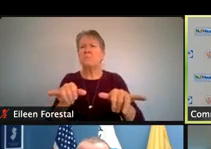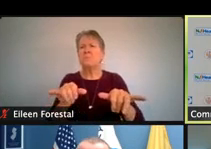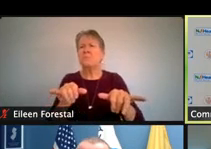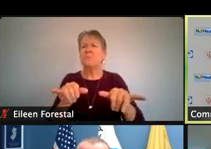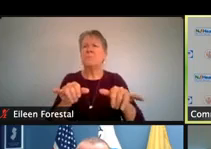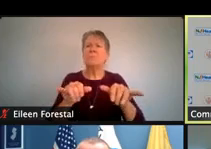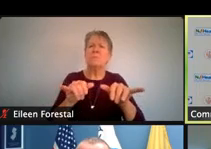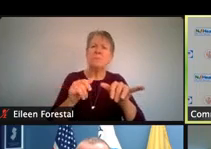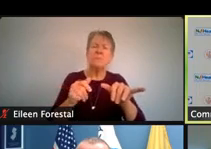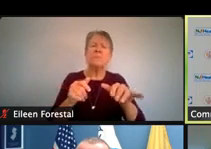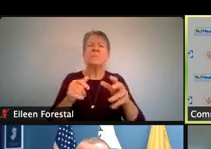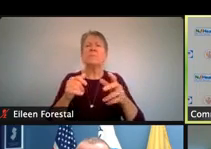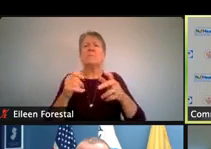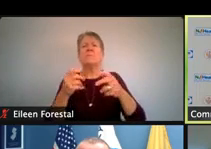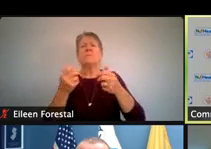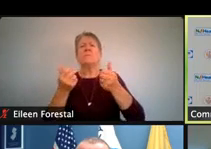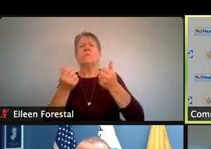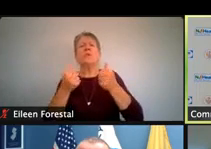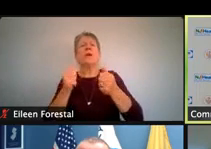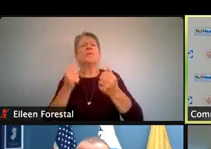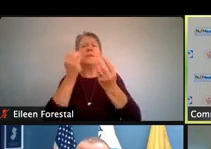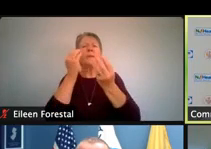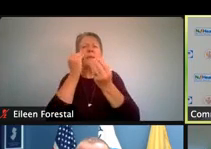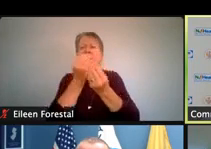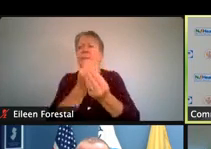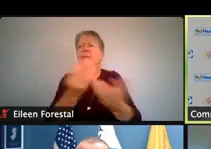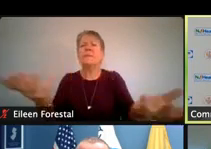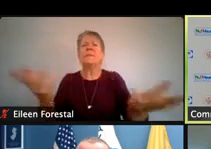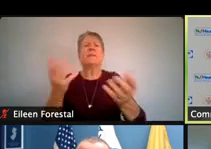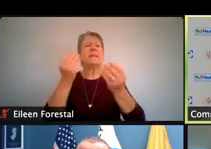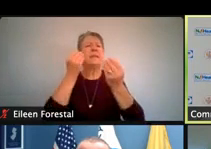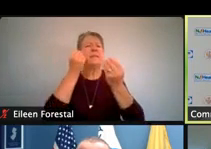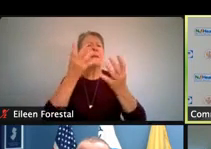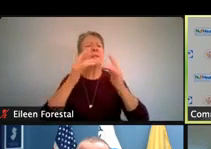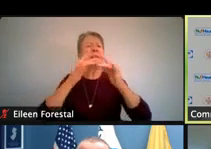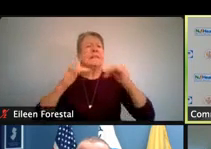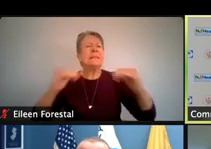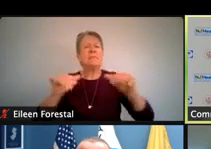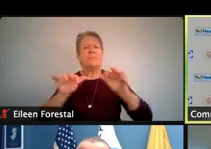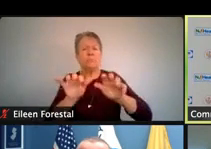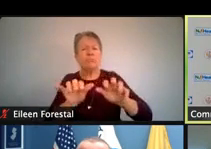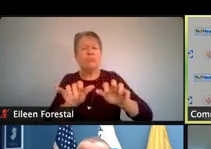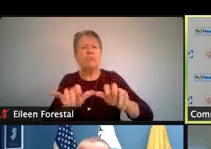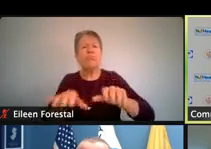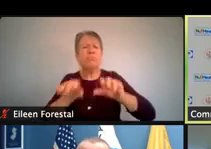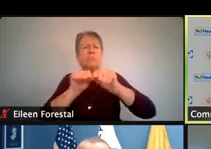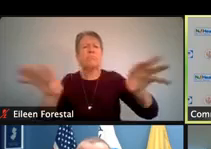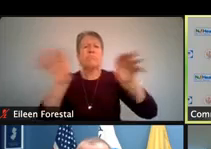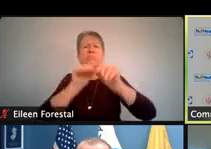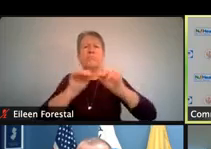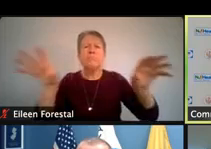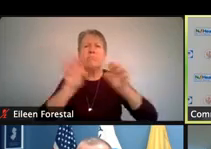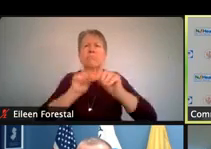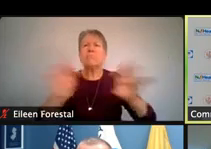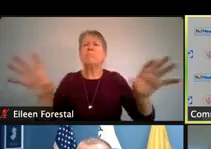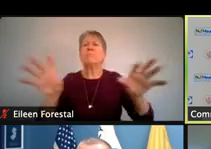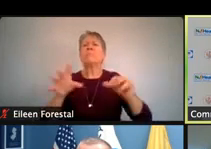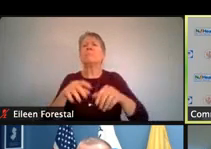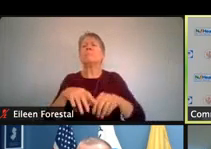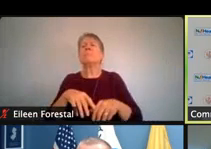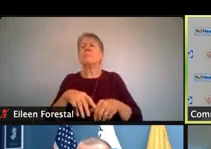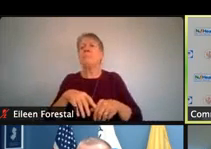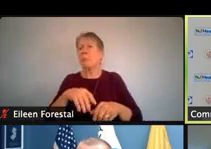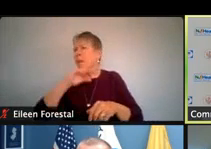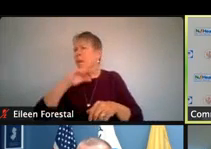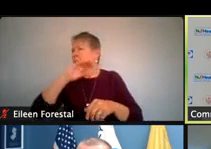which by statute requires a specific consent to opt in. We want to make sure that doesn't slow down the process